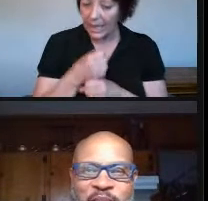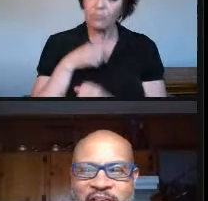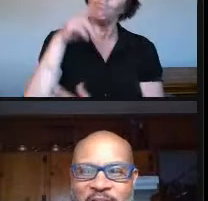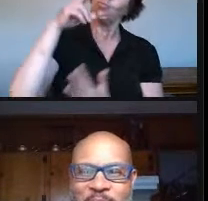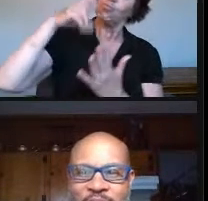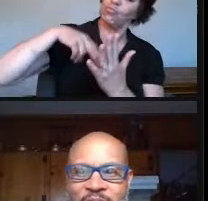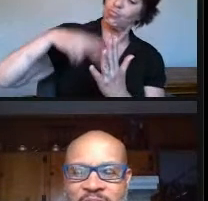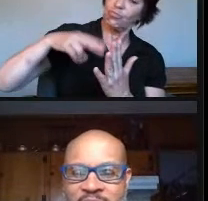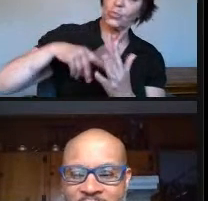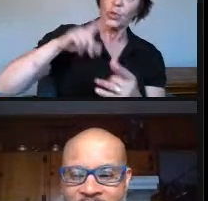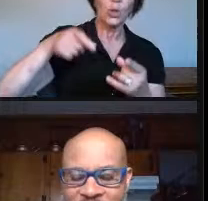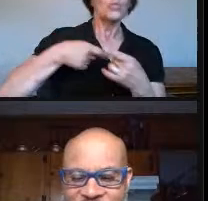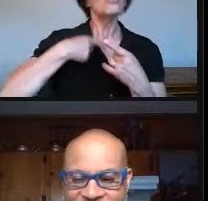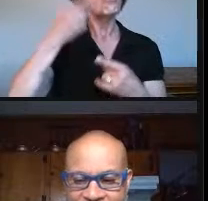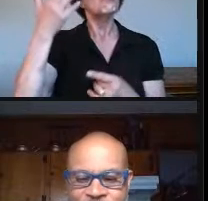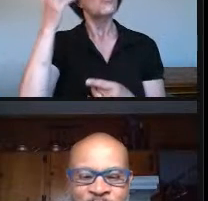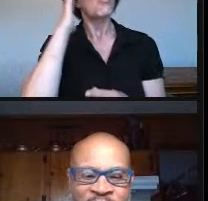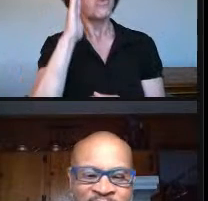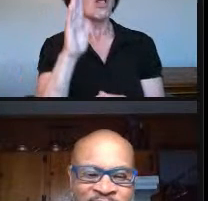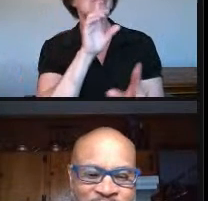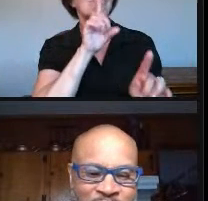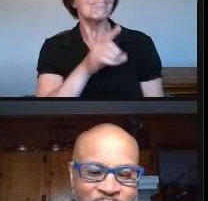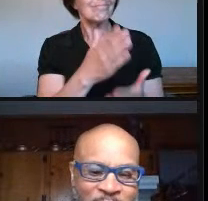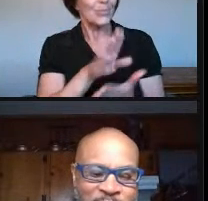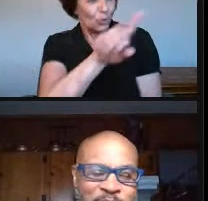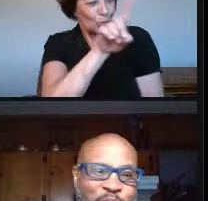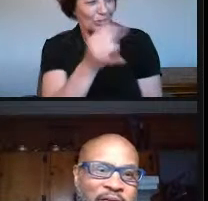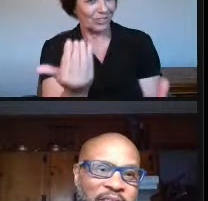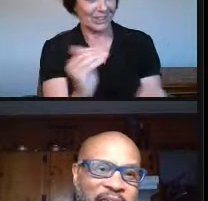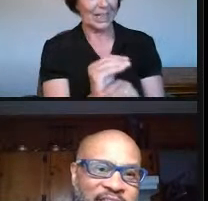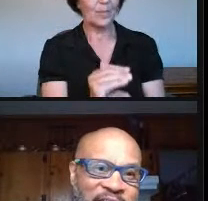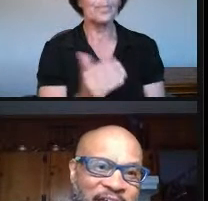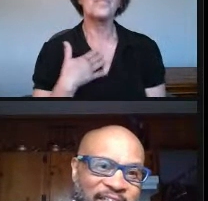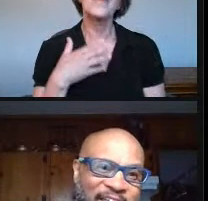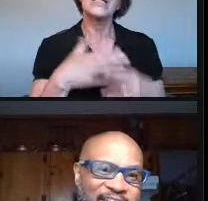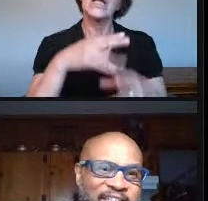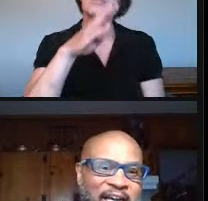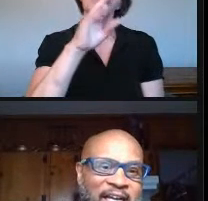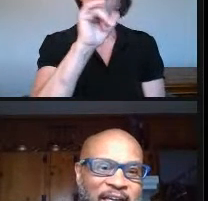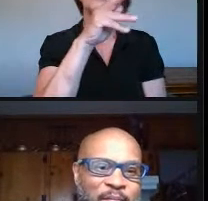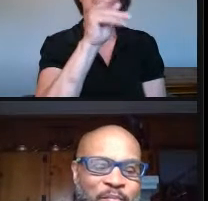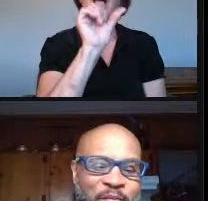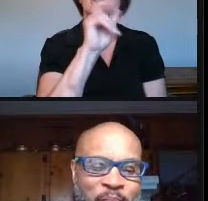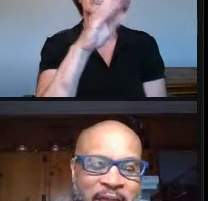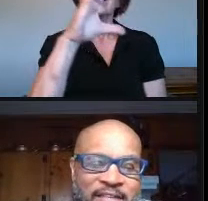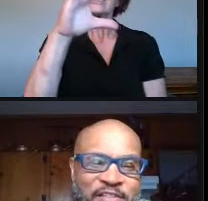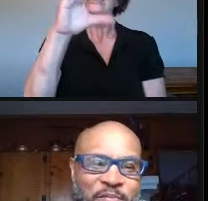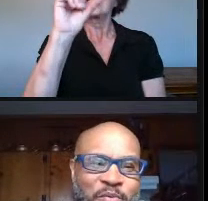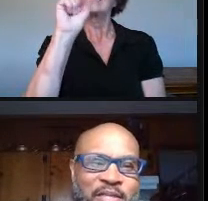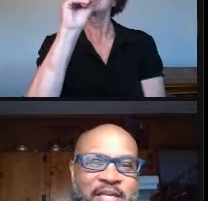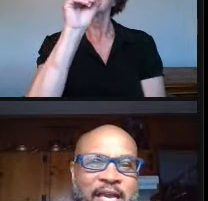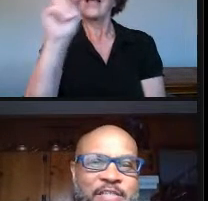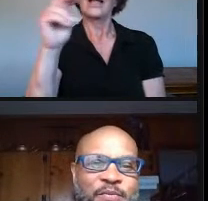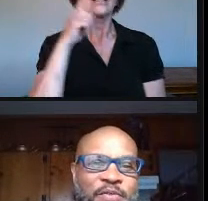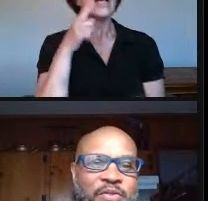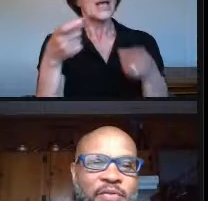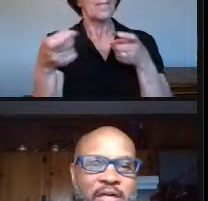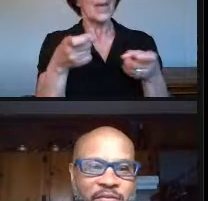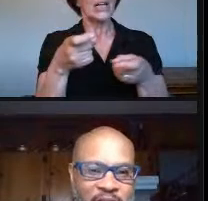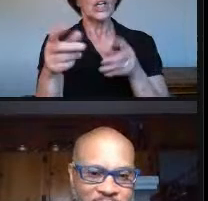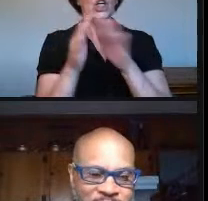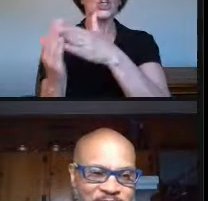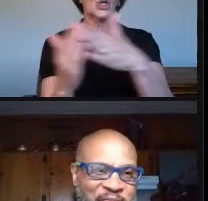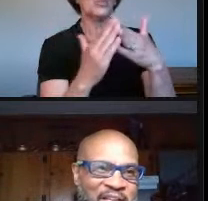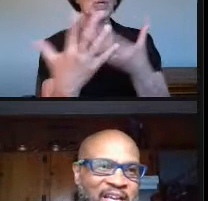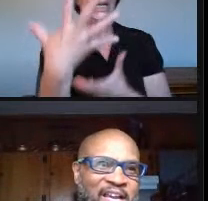at. So we'll be talking about those tonight. So my name is Broderick Kason, and I manage community engagement for